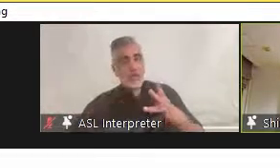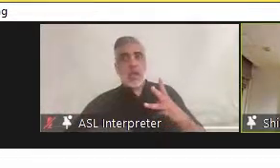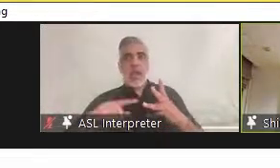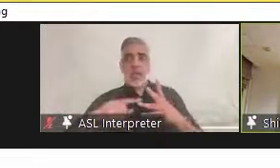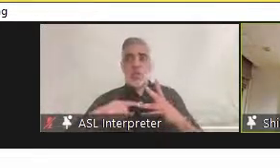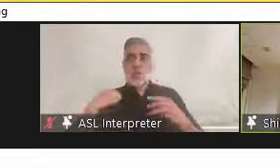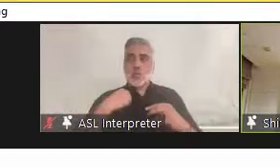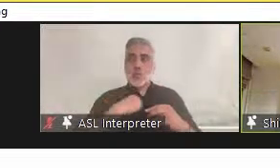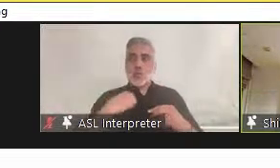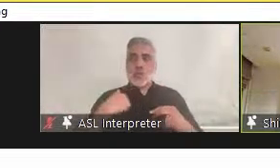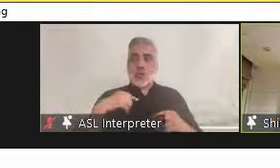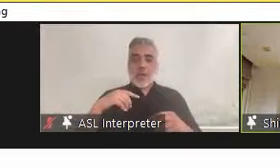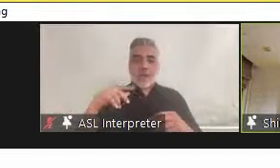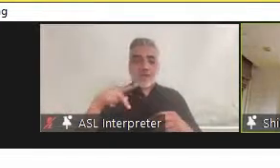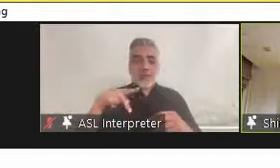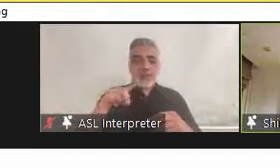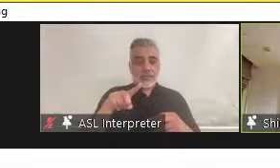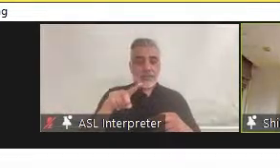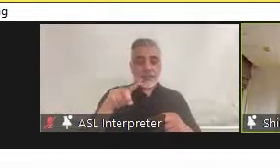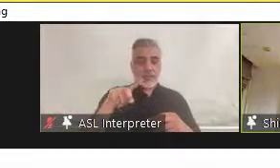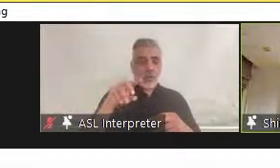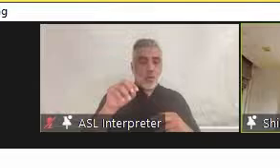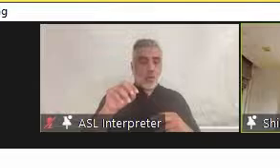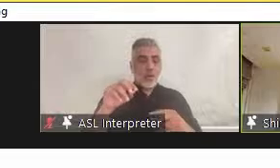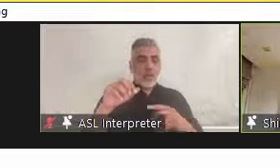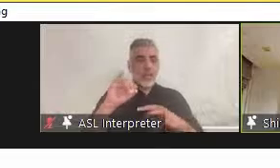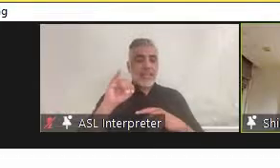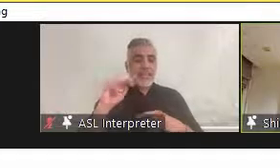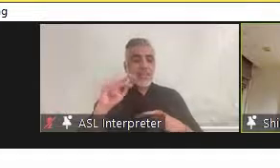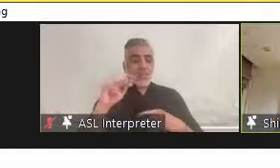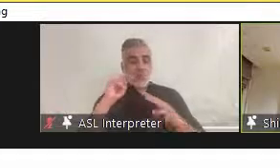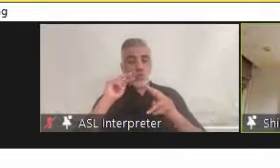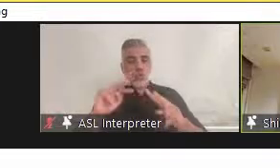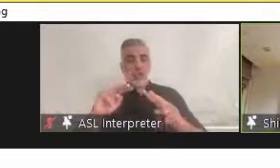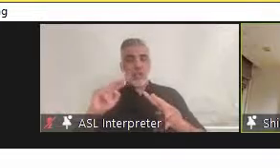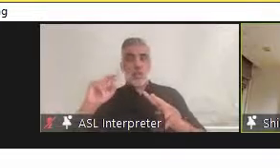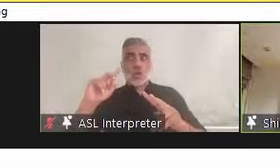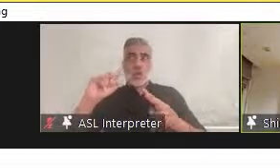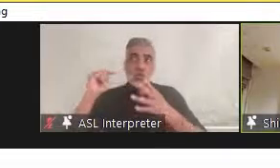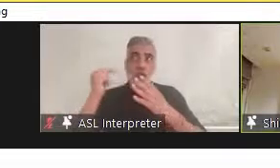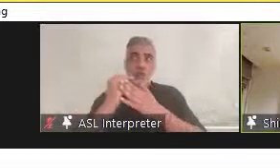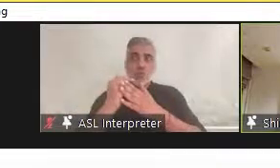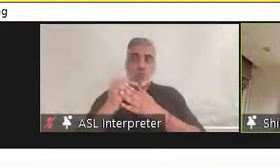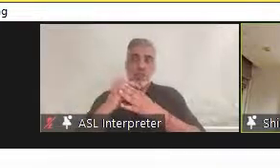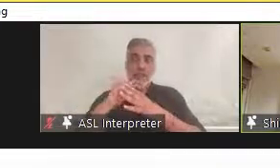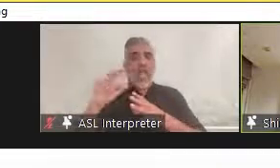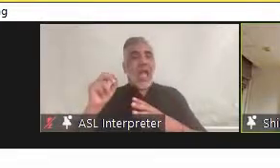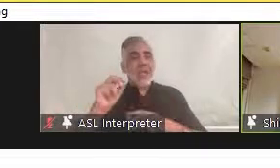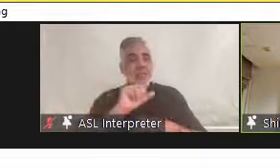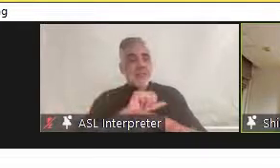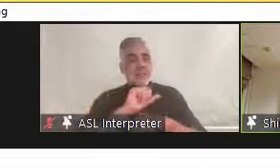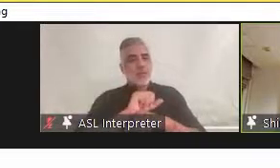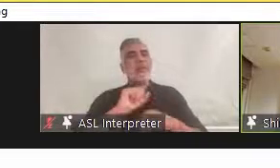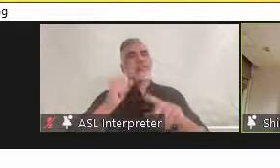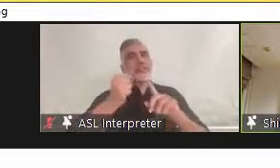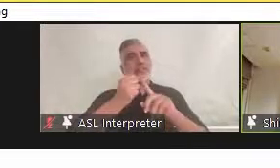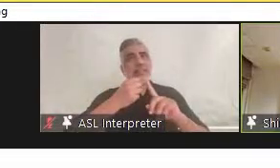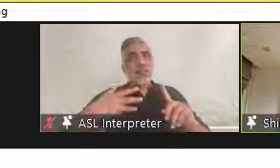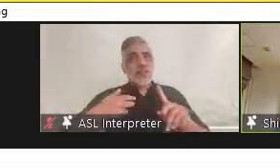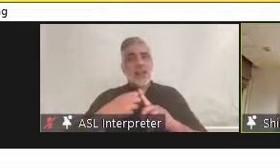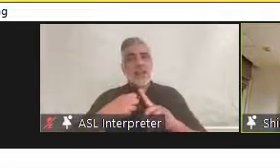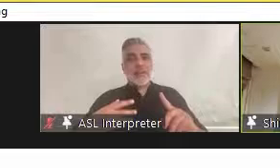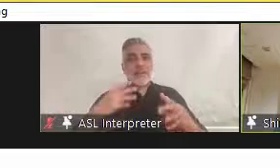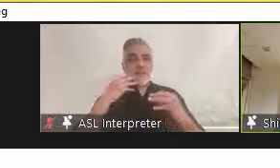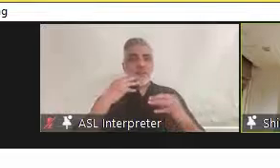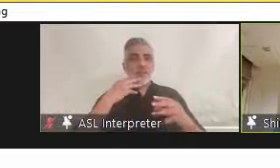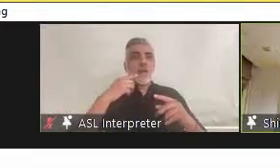a PDO indicator to look at the graduates' employment. This is also disaggregated for the